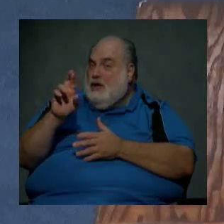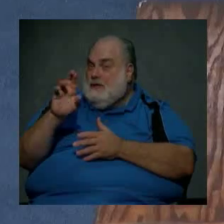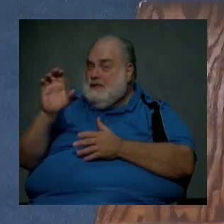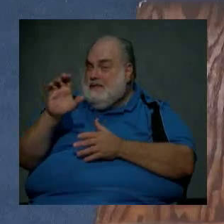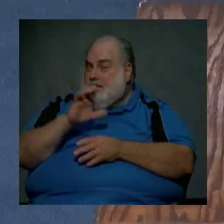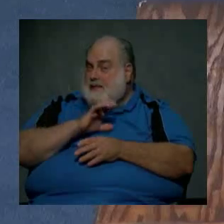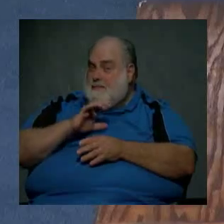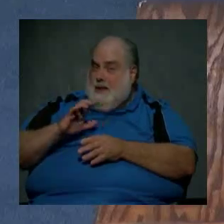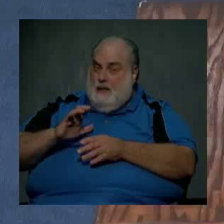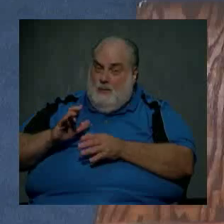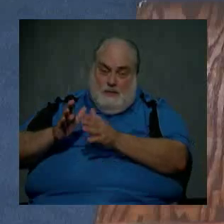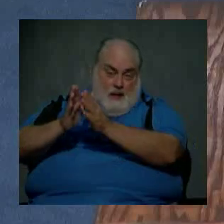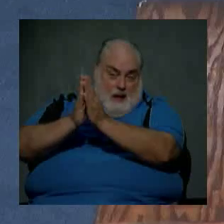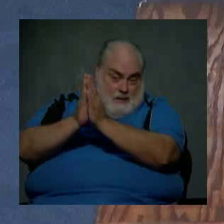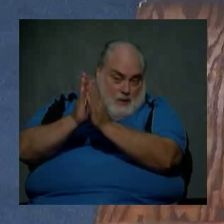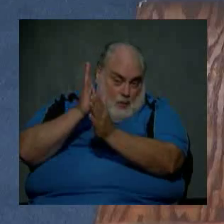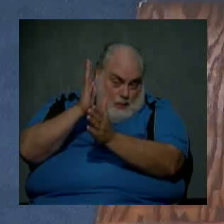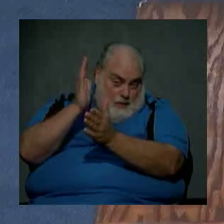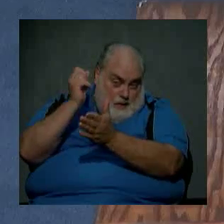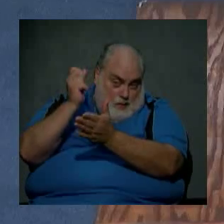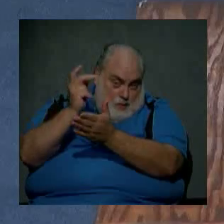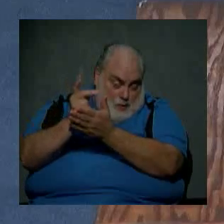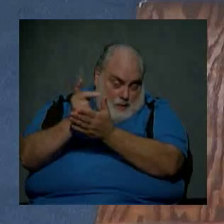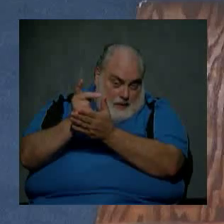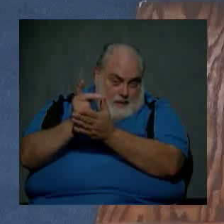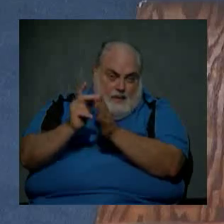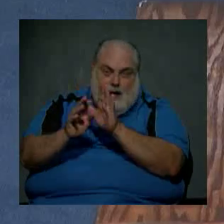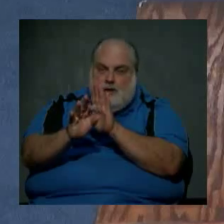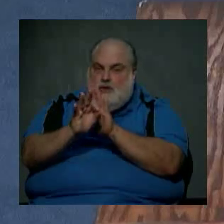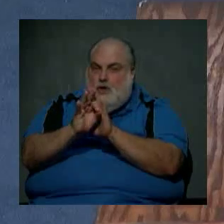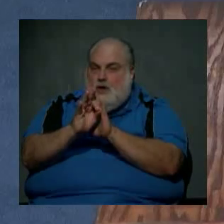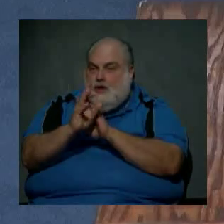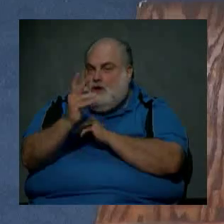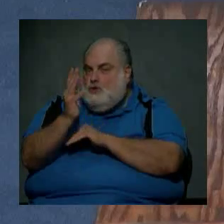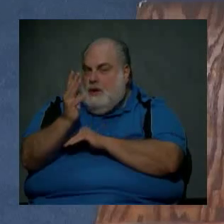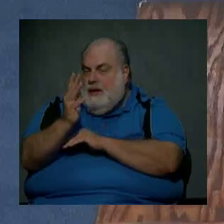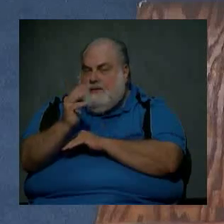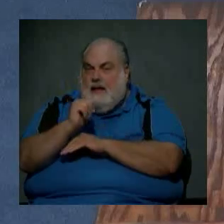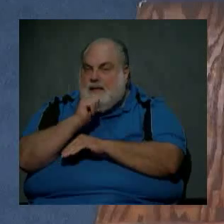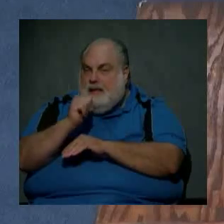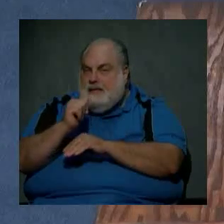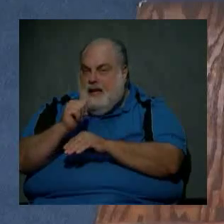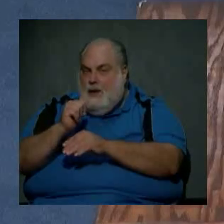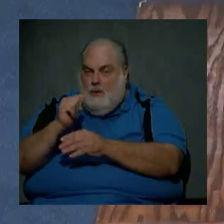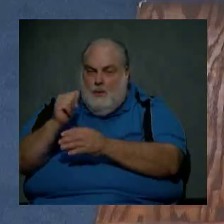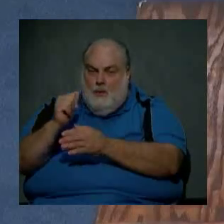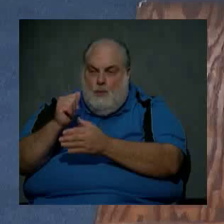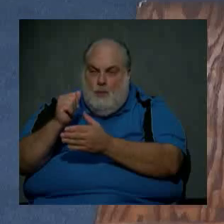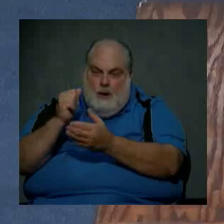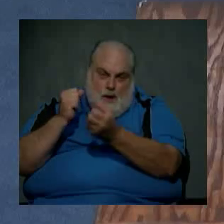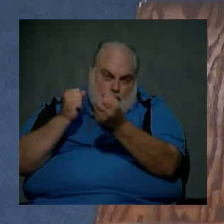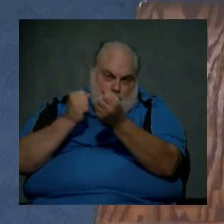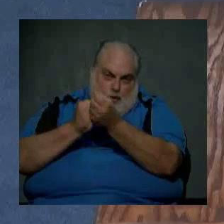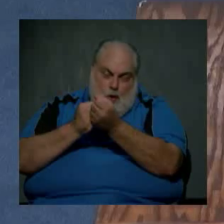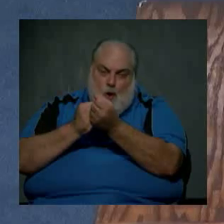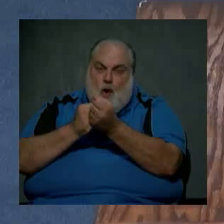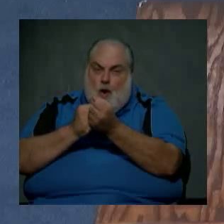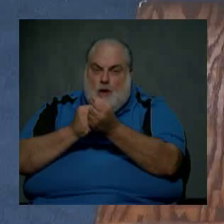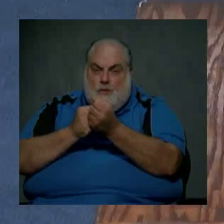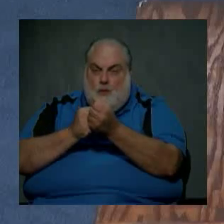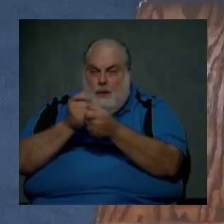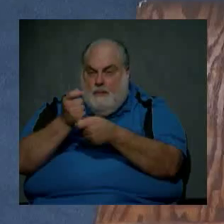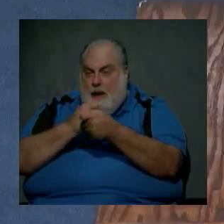if they would endorse this. They chose a tree. They did not say we endorse replacing all the trees because I was at the